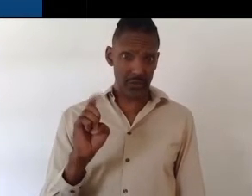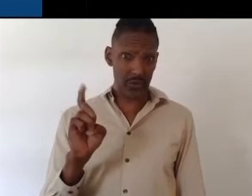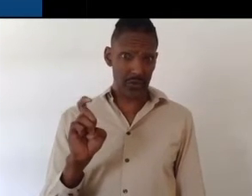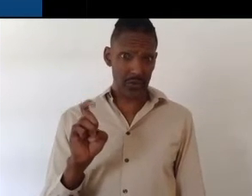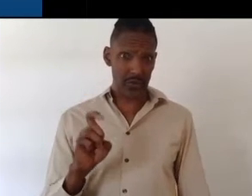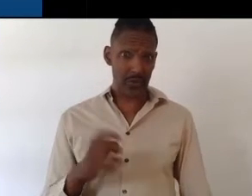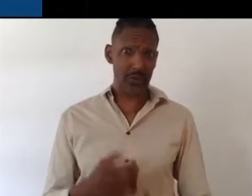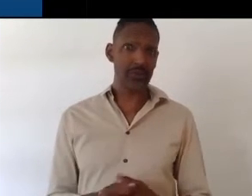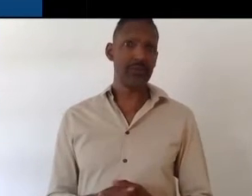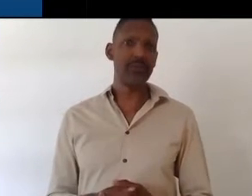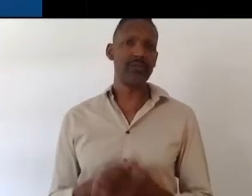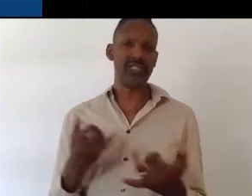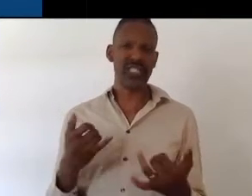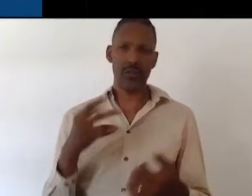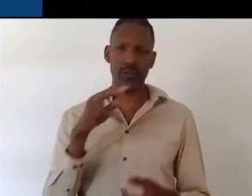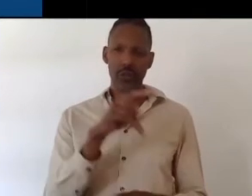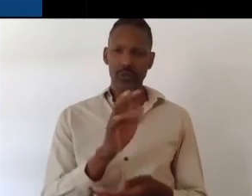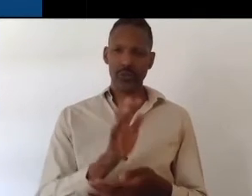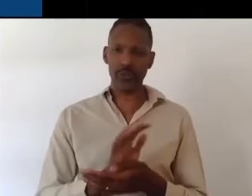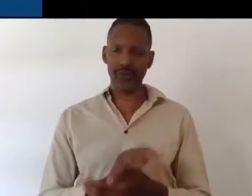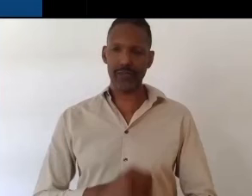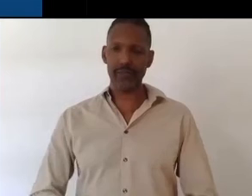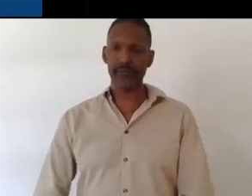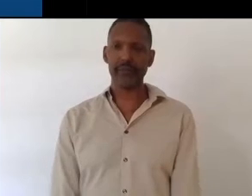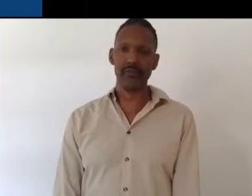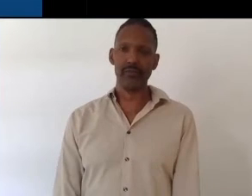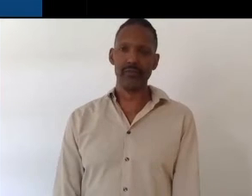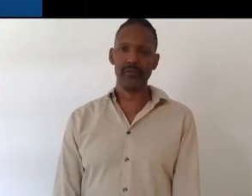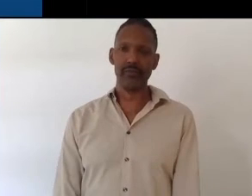Is there energy in